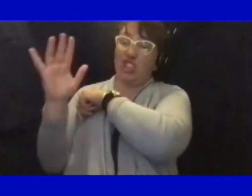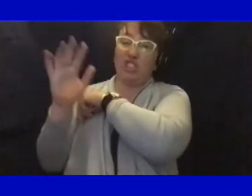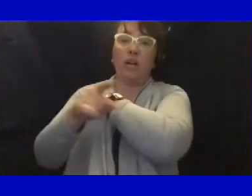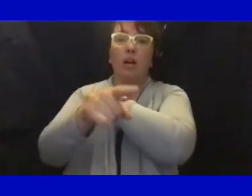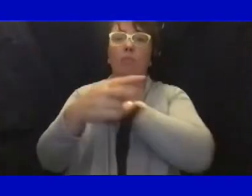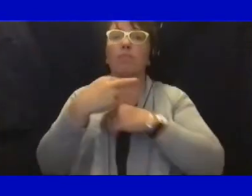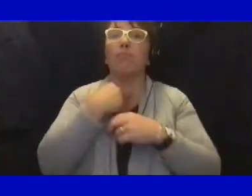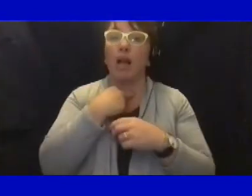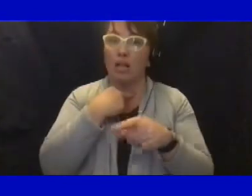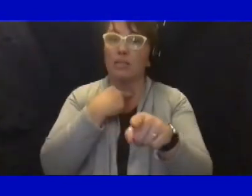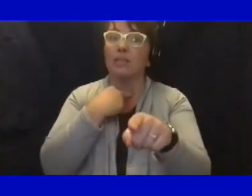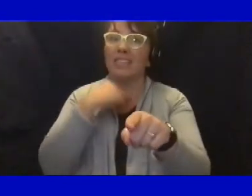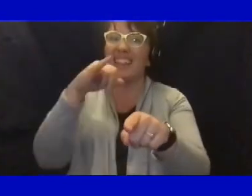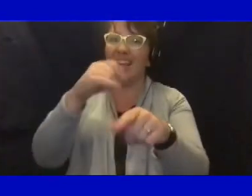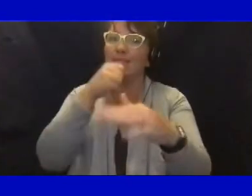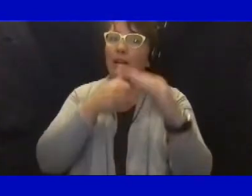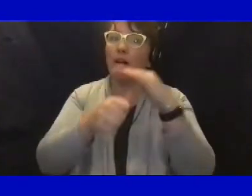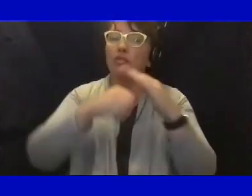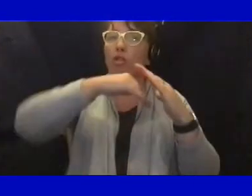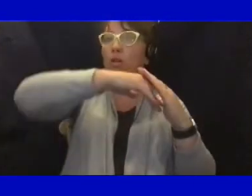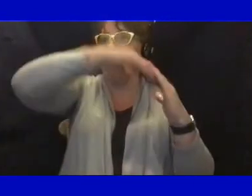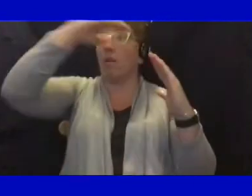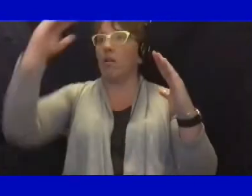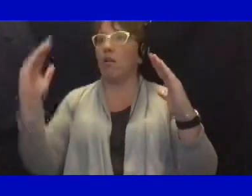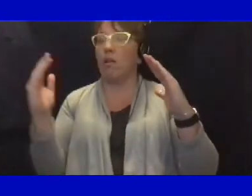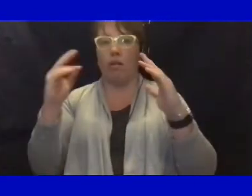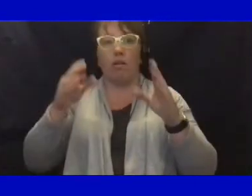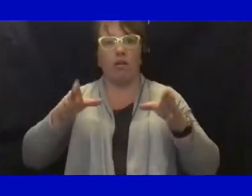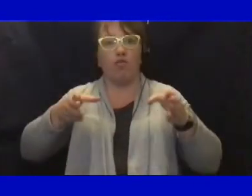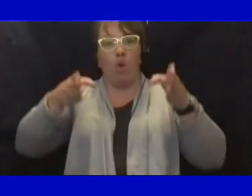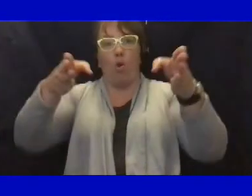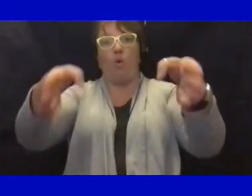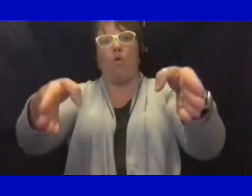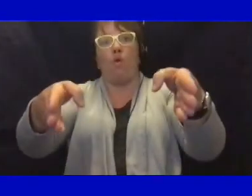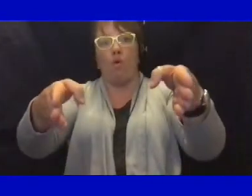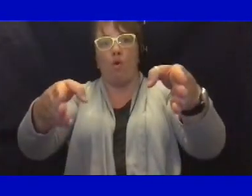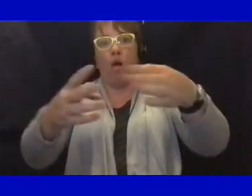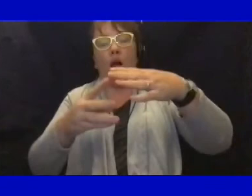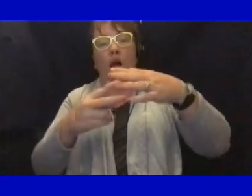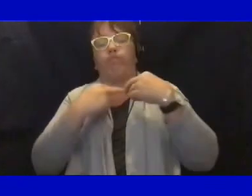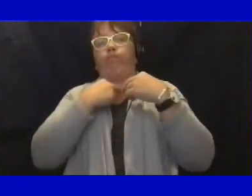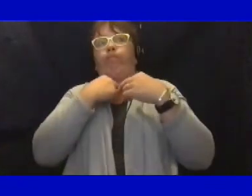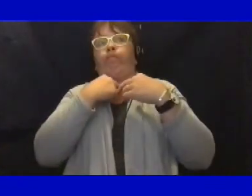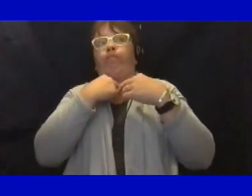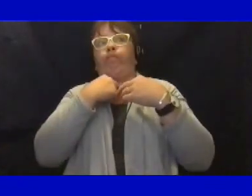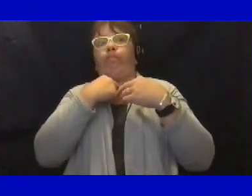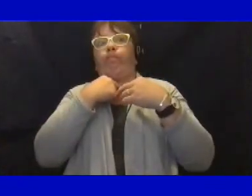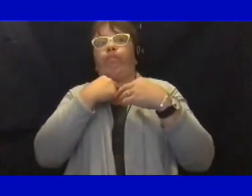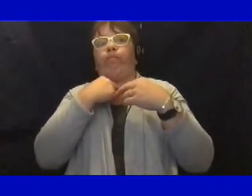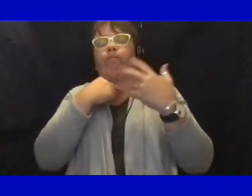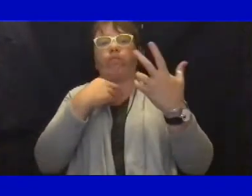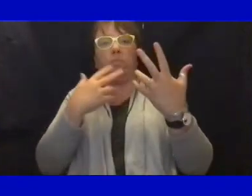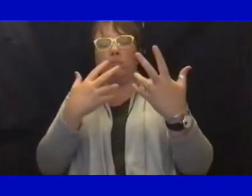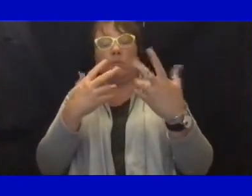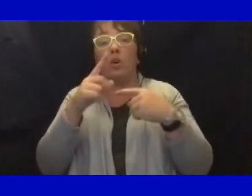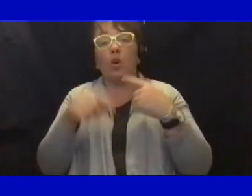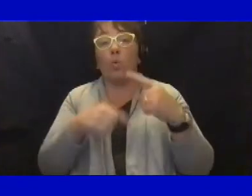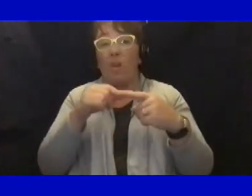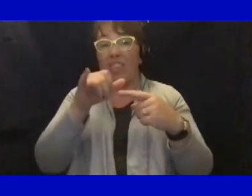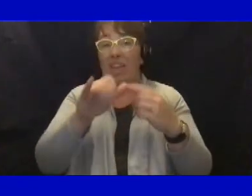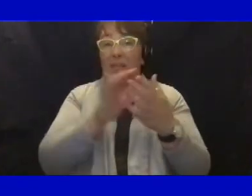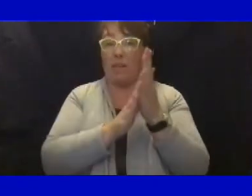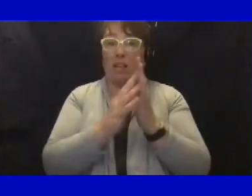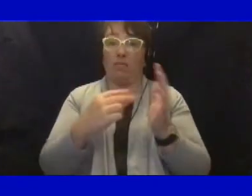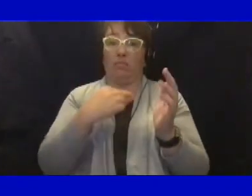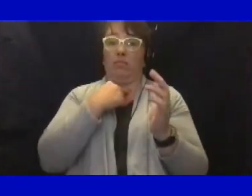It even will plug big bridges like this. And once that bridge gets plugged, once that culvert under the road gets plugged, the water,